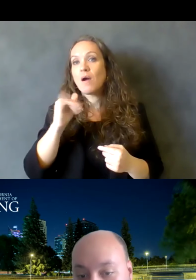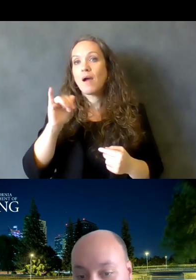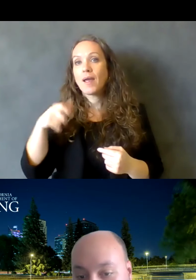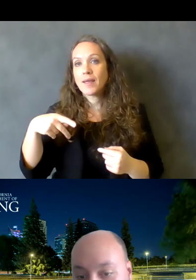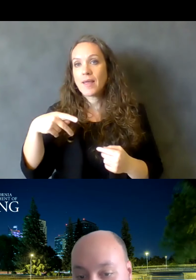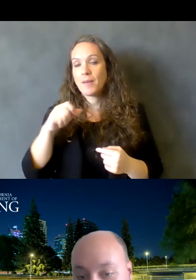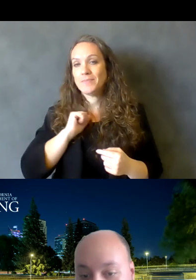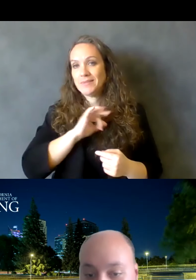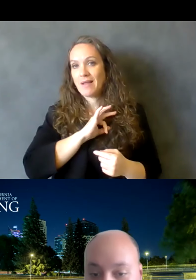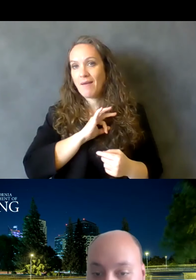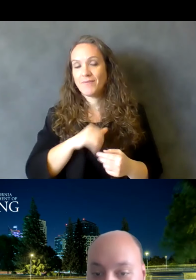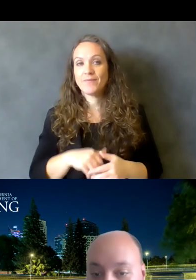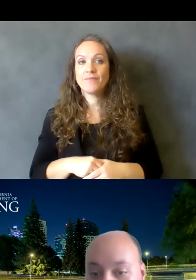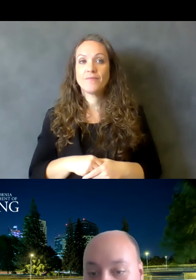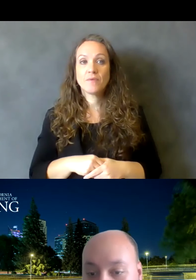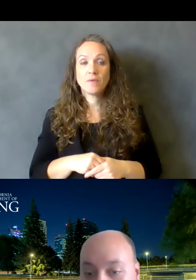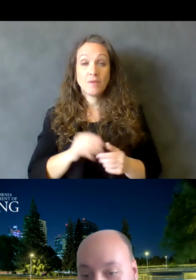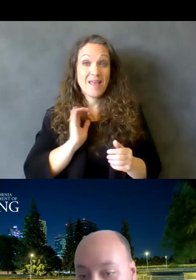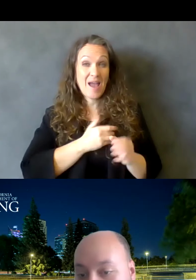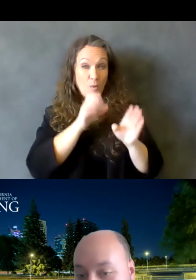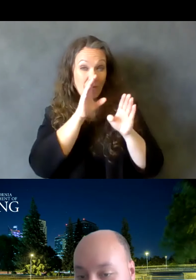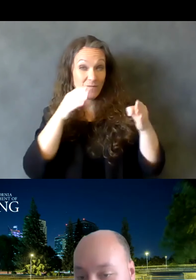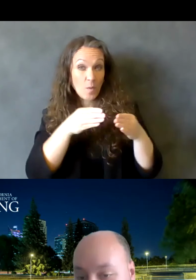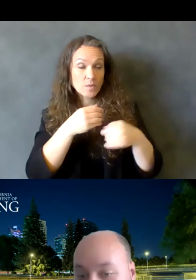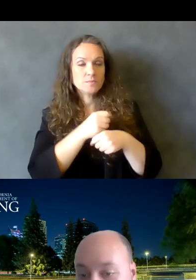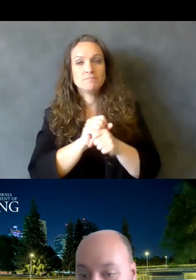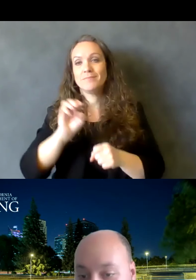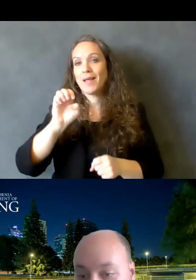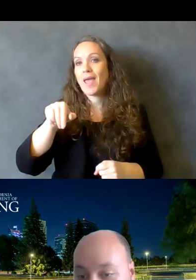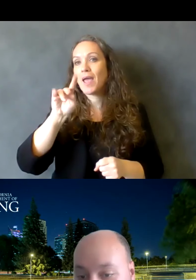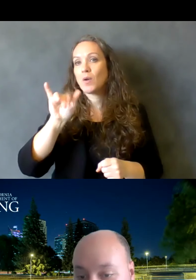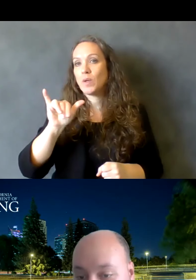and really focusing when we're doing that on ensuring equity and access.